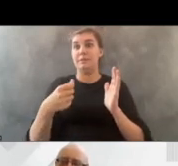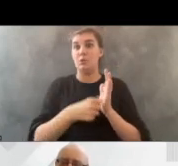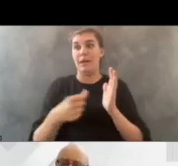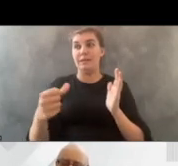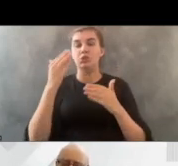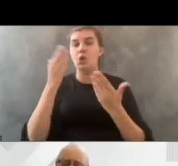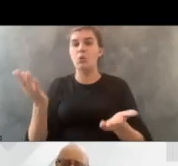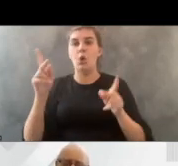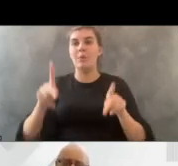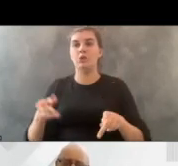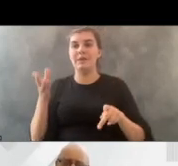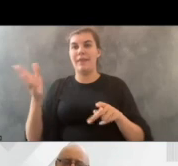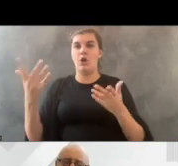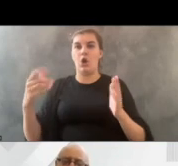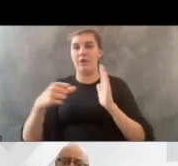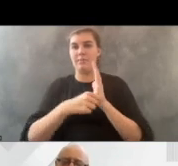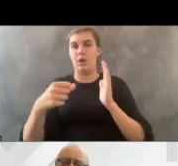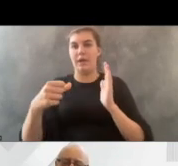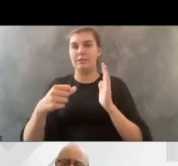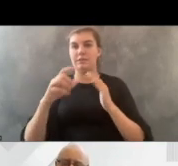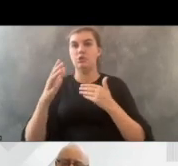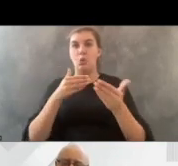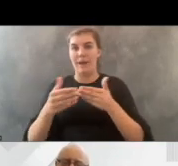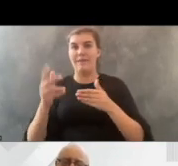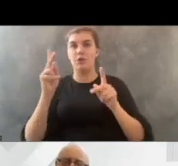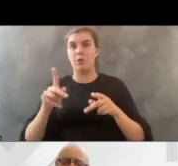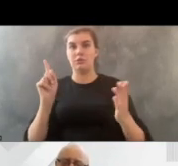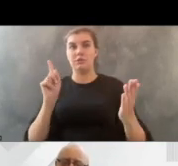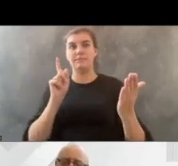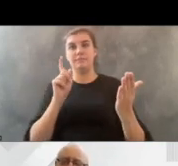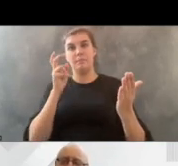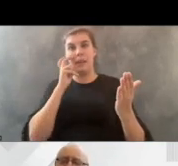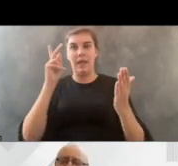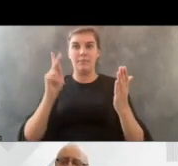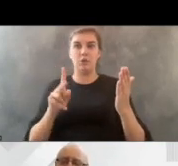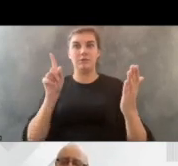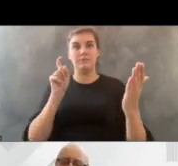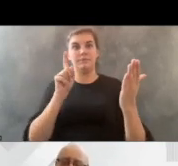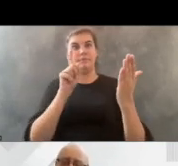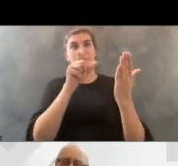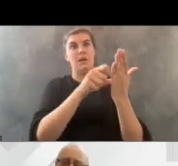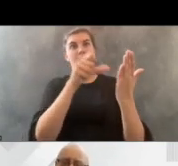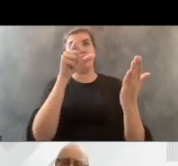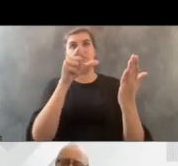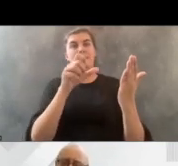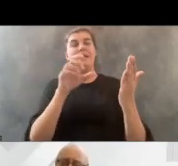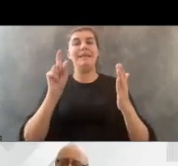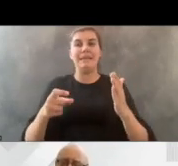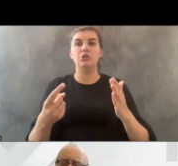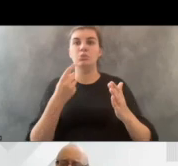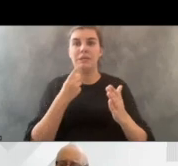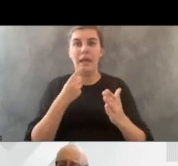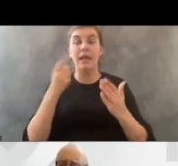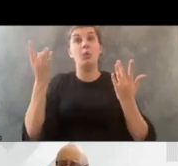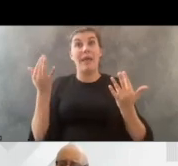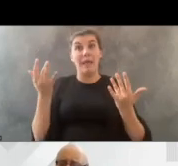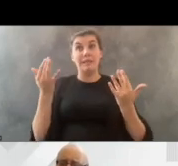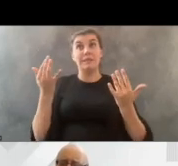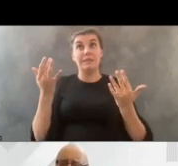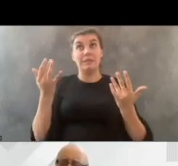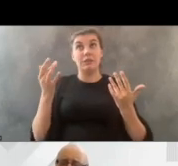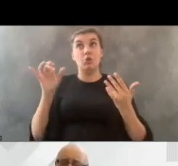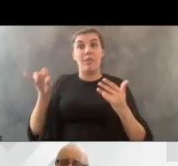the MUTCD requirements. When the traffic control signal is operating in a flashing mode, the pedestrian push